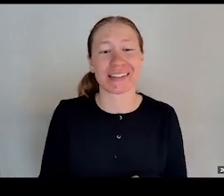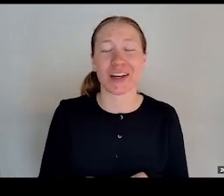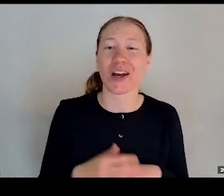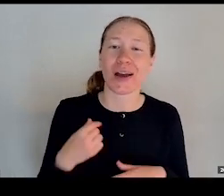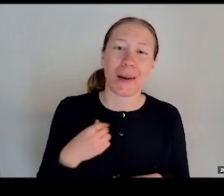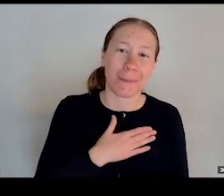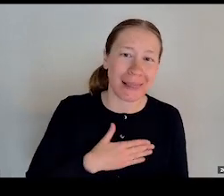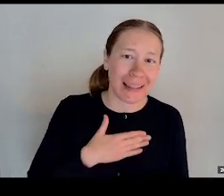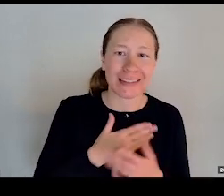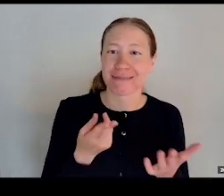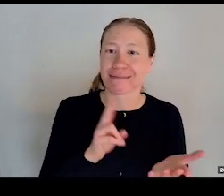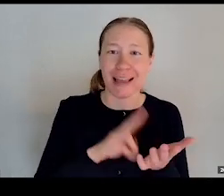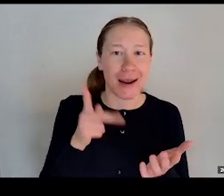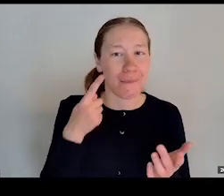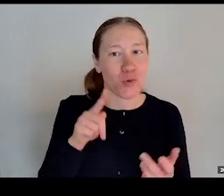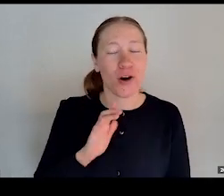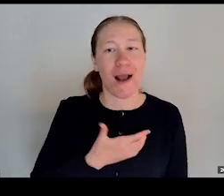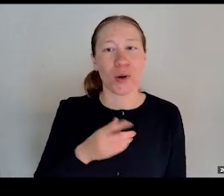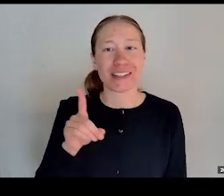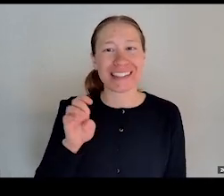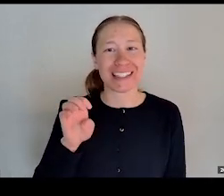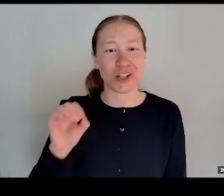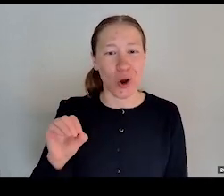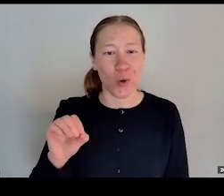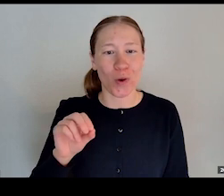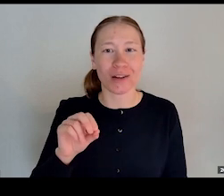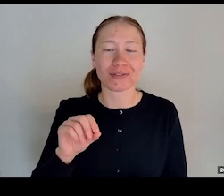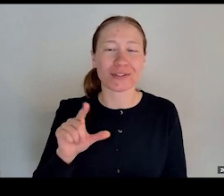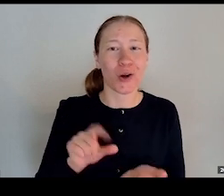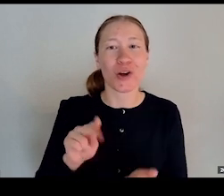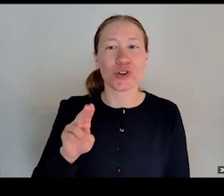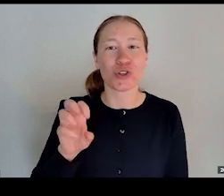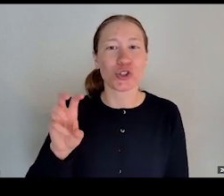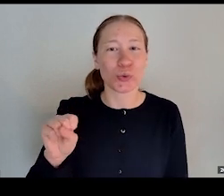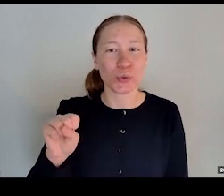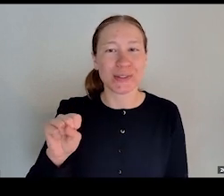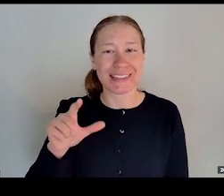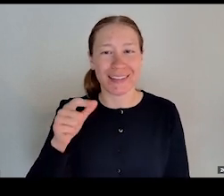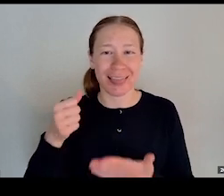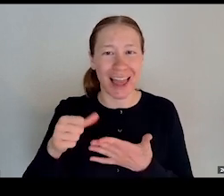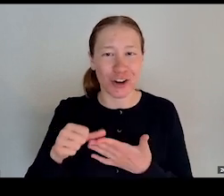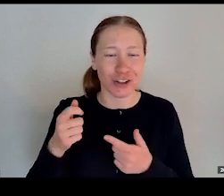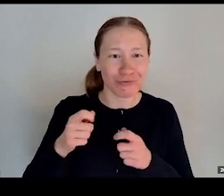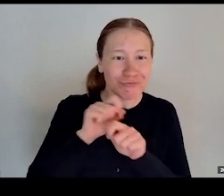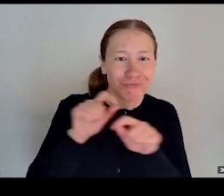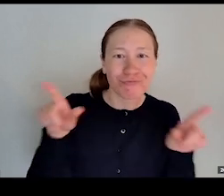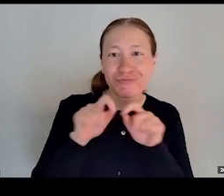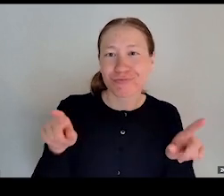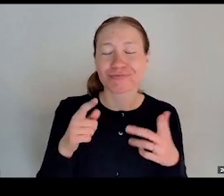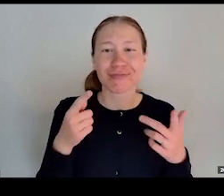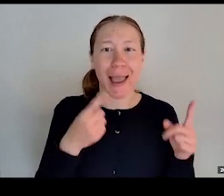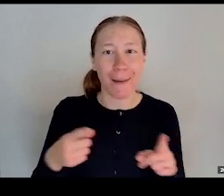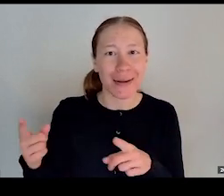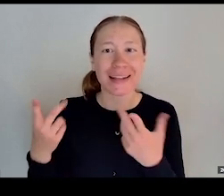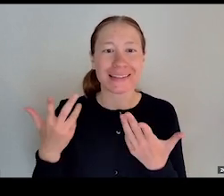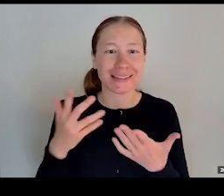please sign up for our Disability Equity Office newsletter where you can get updates throughout the year of things going on campus and in our community.